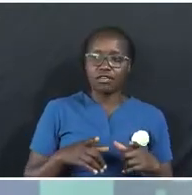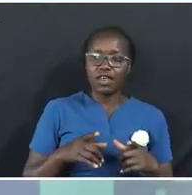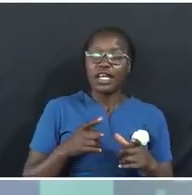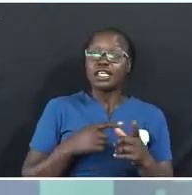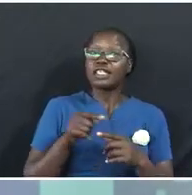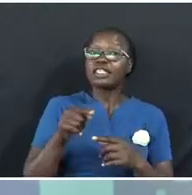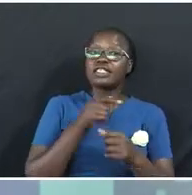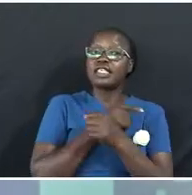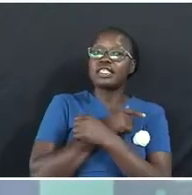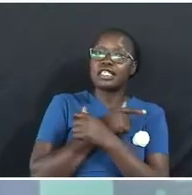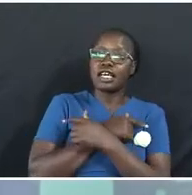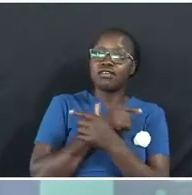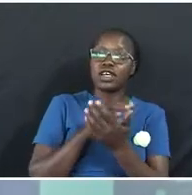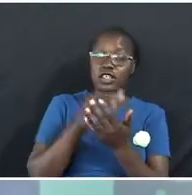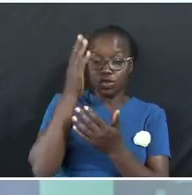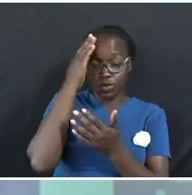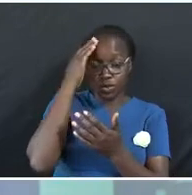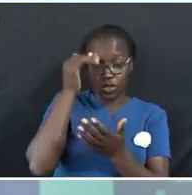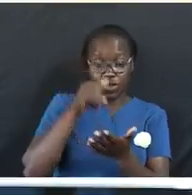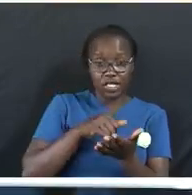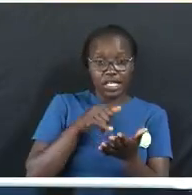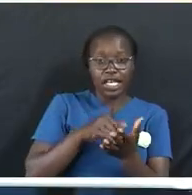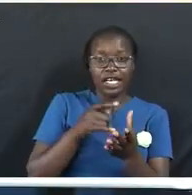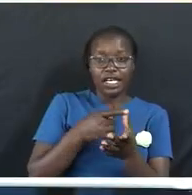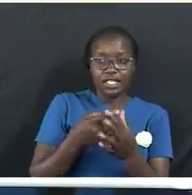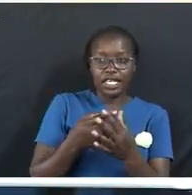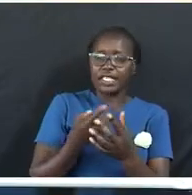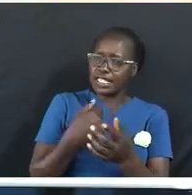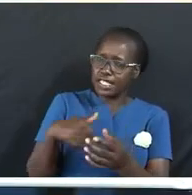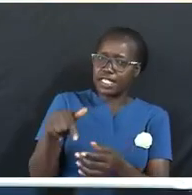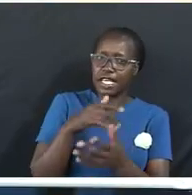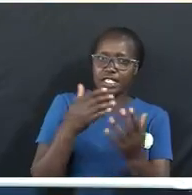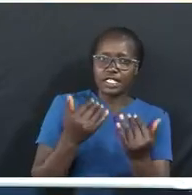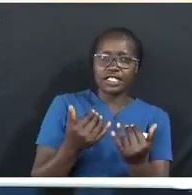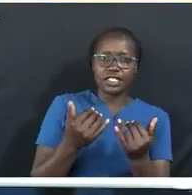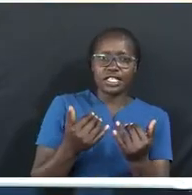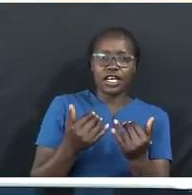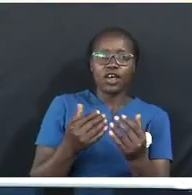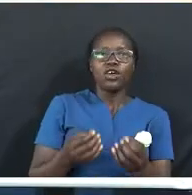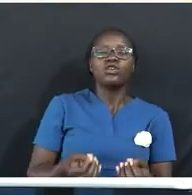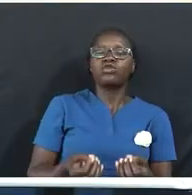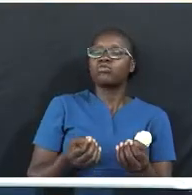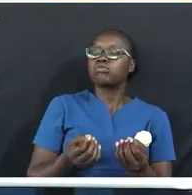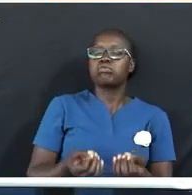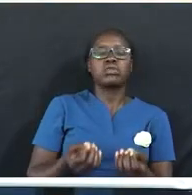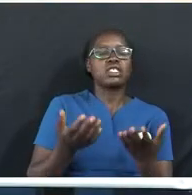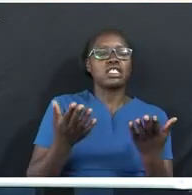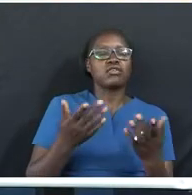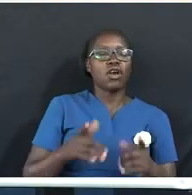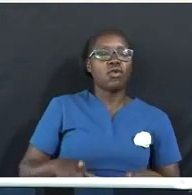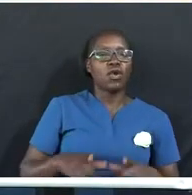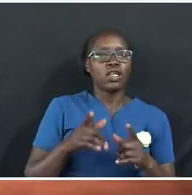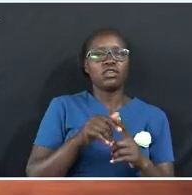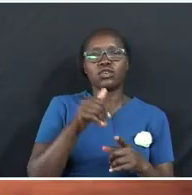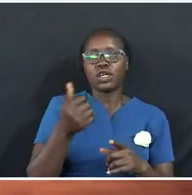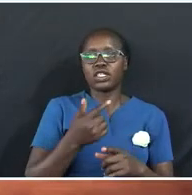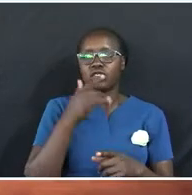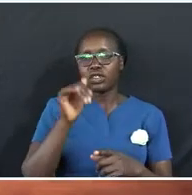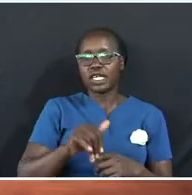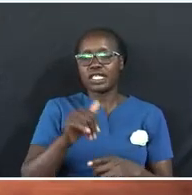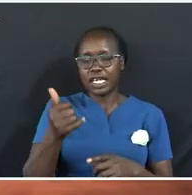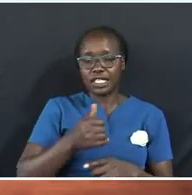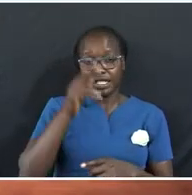is love, and we know it. Then it is us now to lay down our lives so that others can also have a